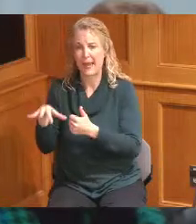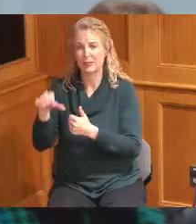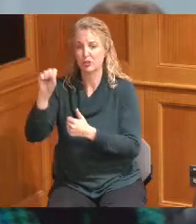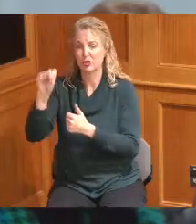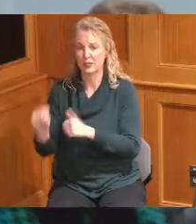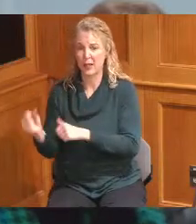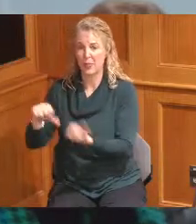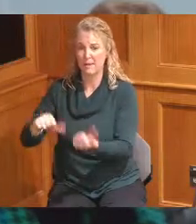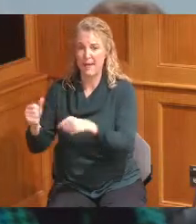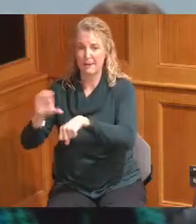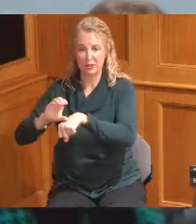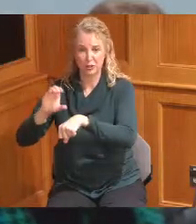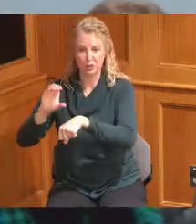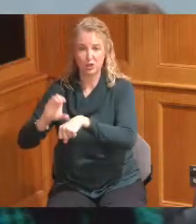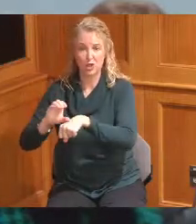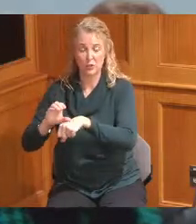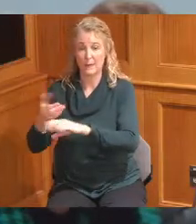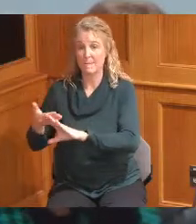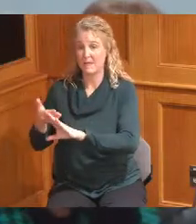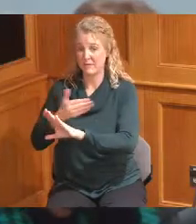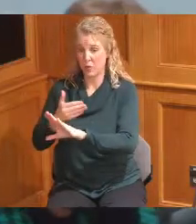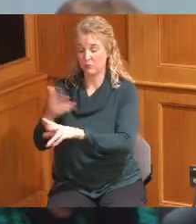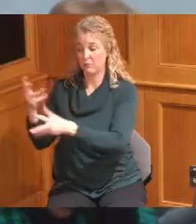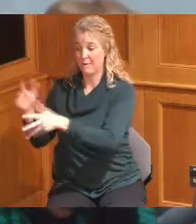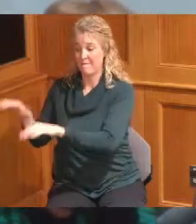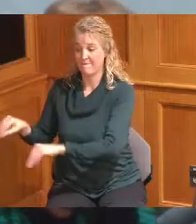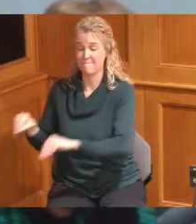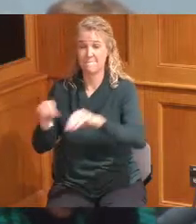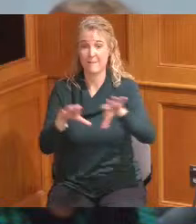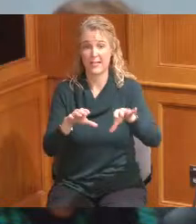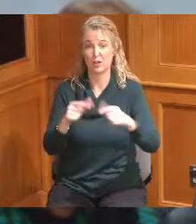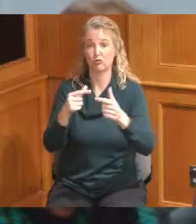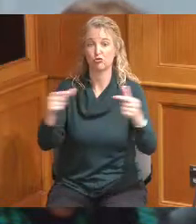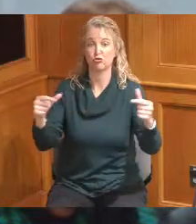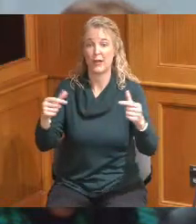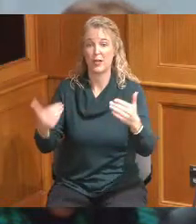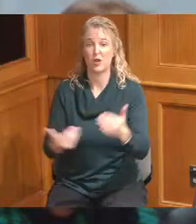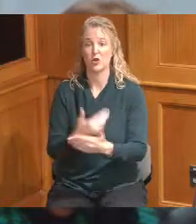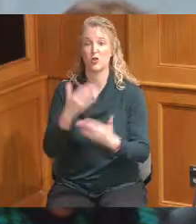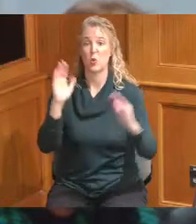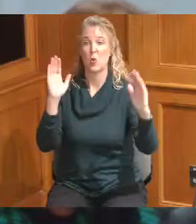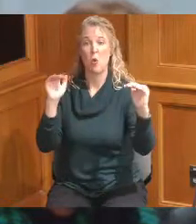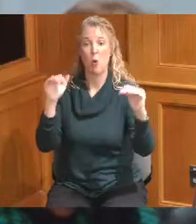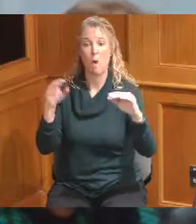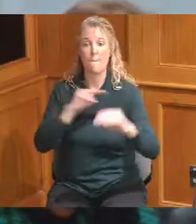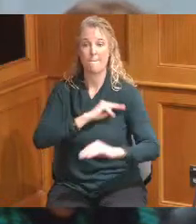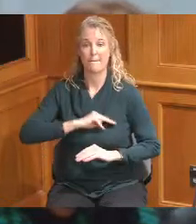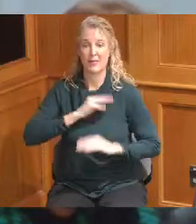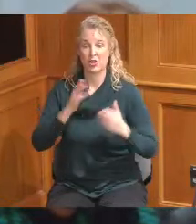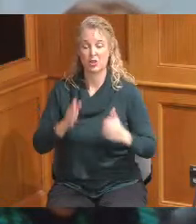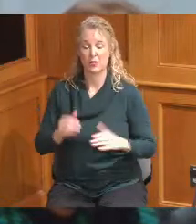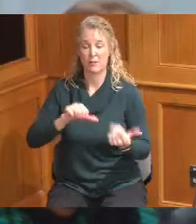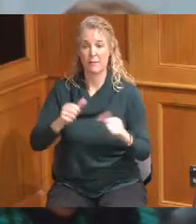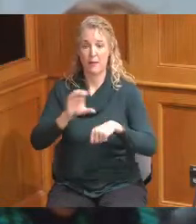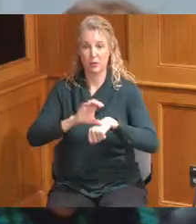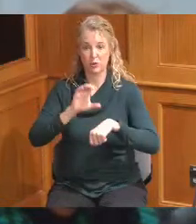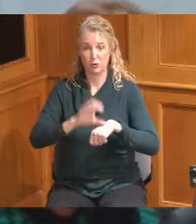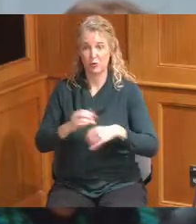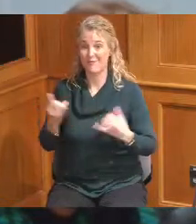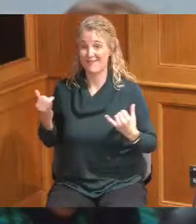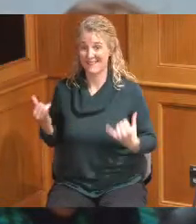Southern Baptist Church before becoming pastor of the Greater New Hope Missionary Baptist Church, where he has